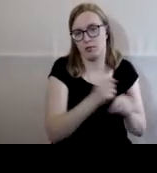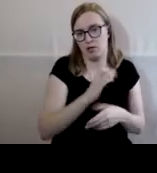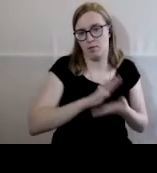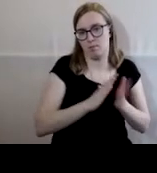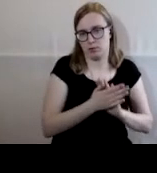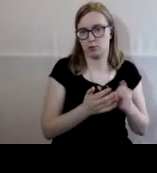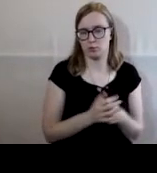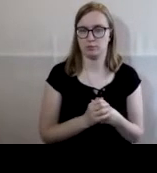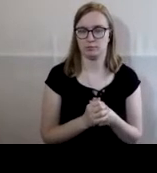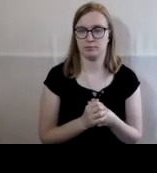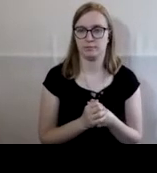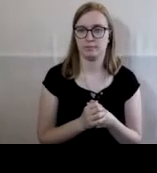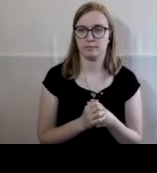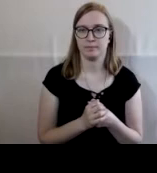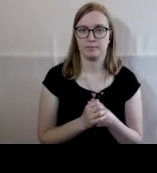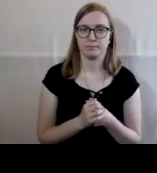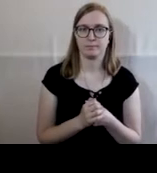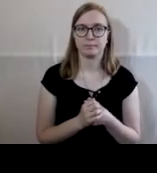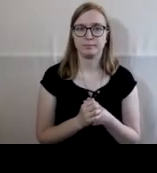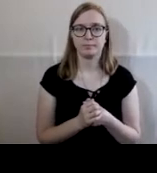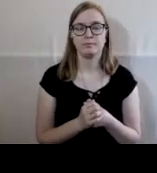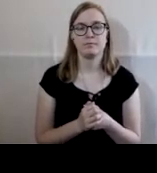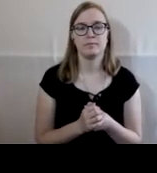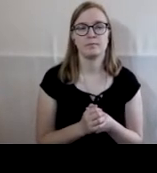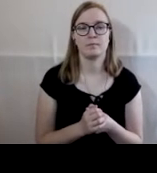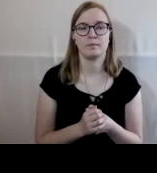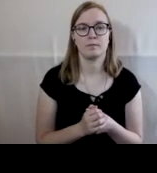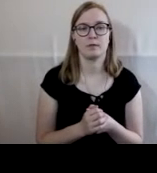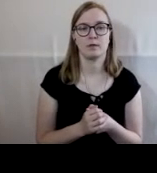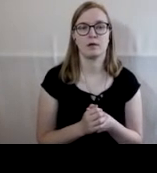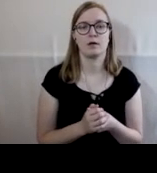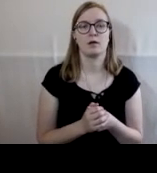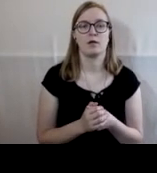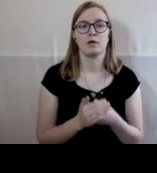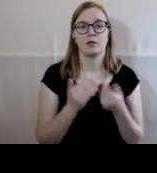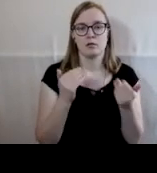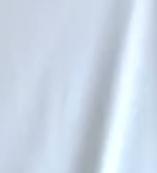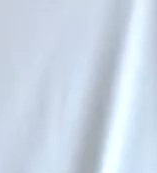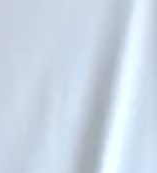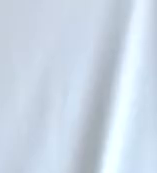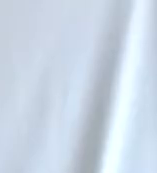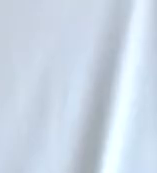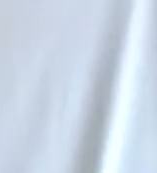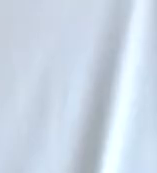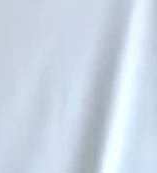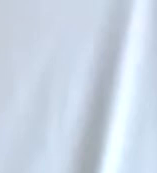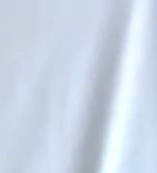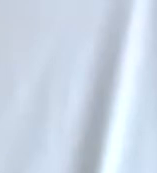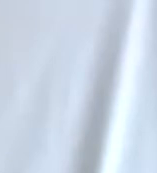and training. So I'm just going to go out of stop sharing and see